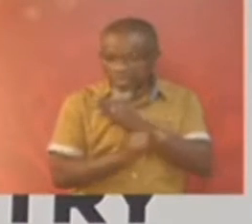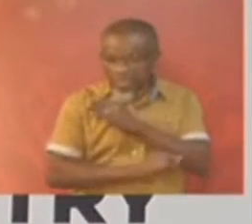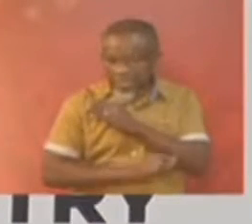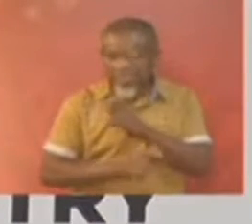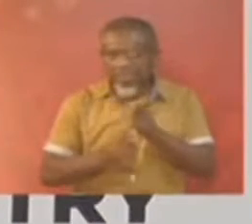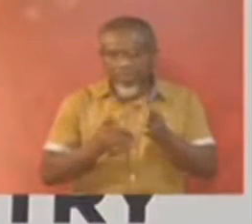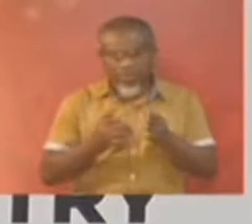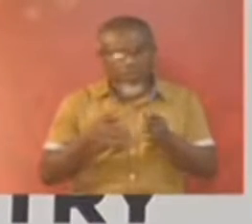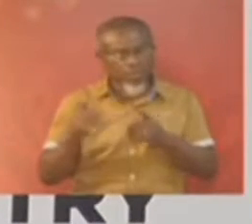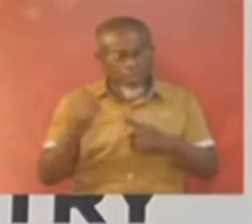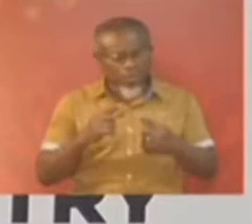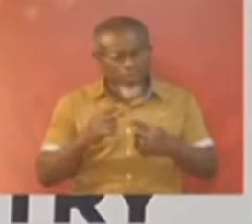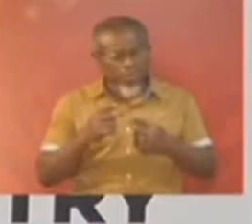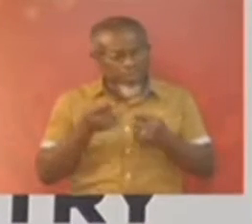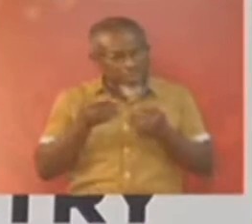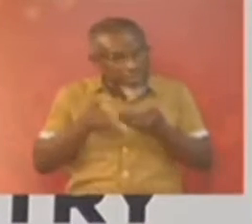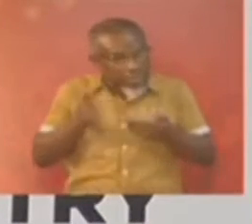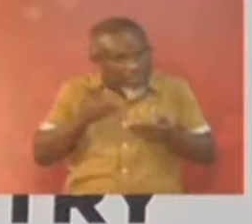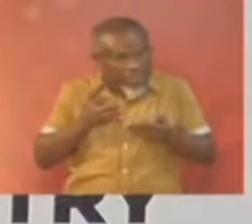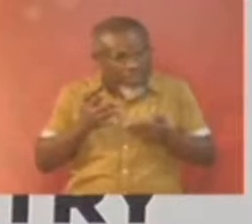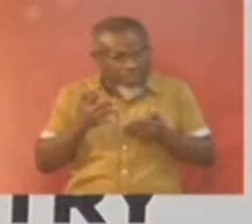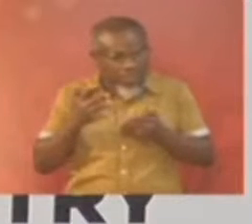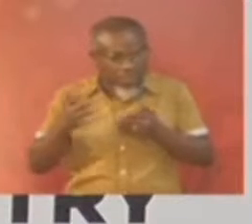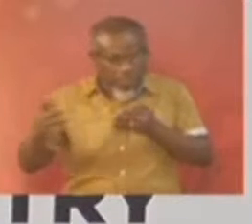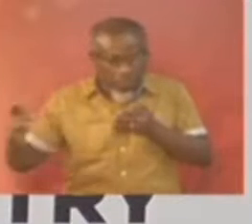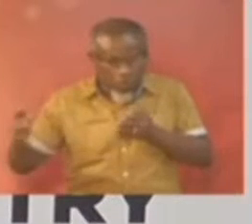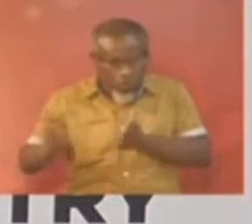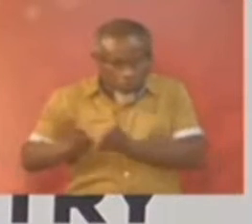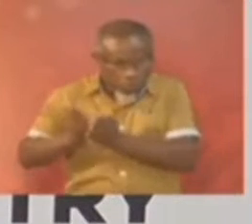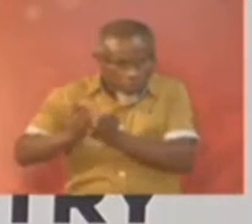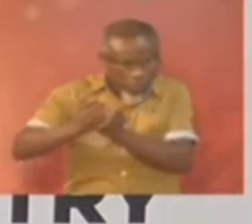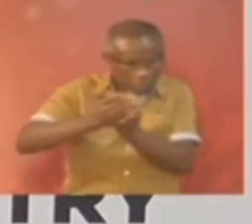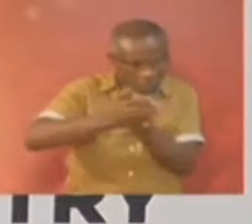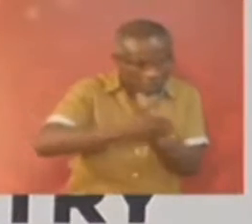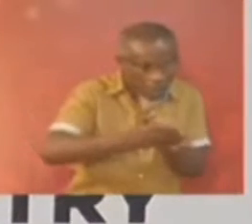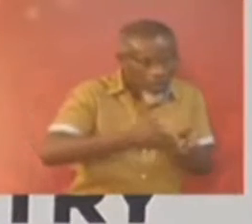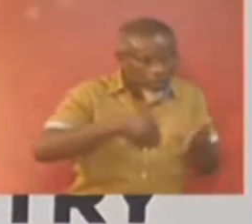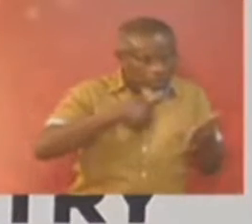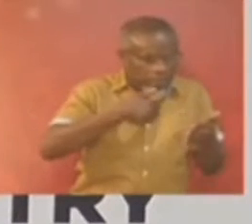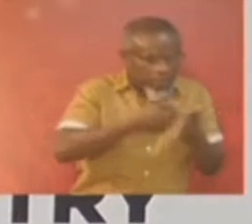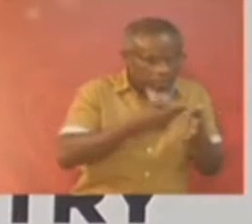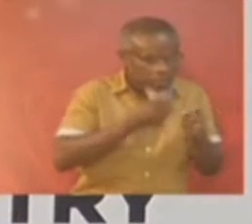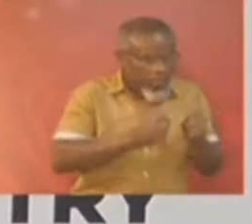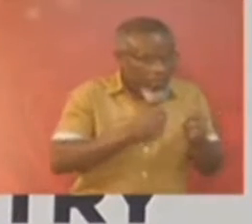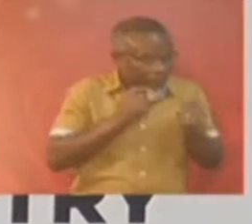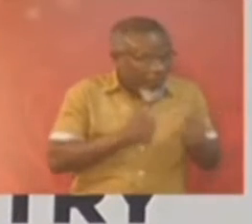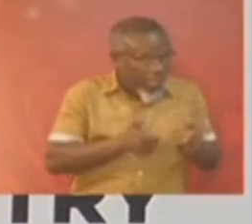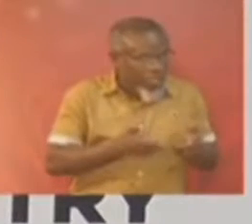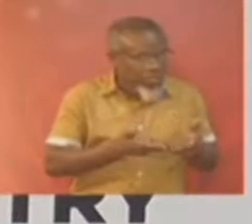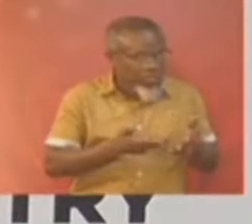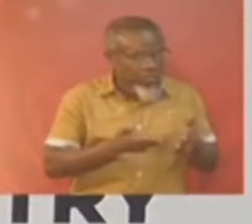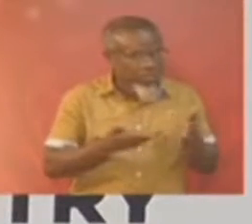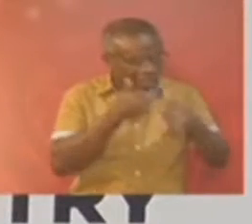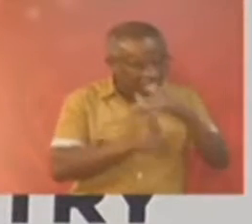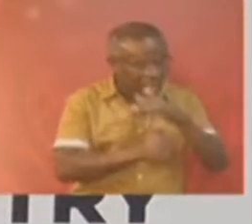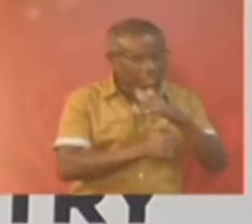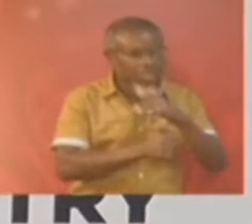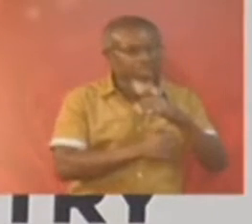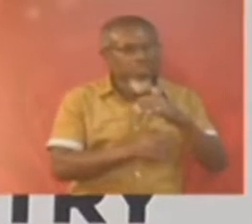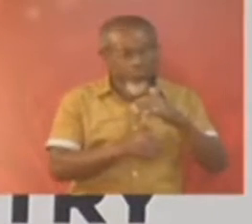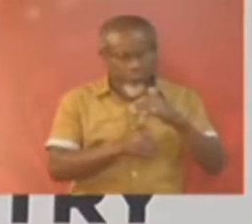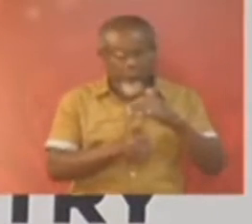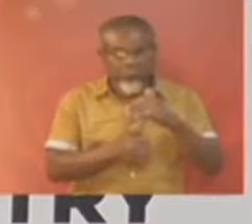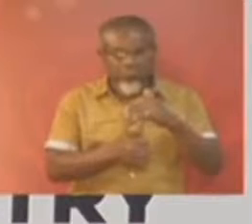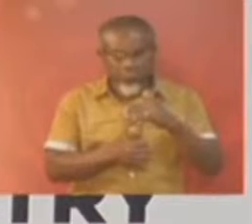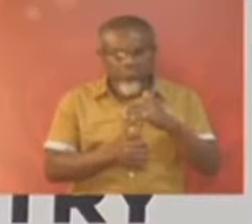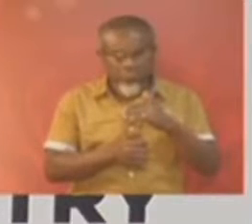come quickly between us and them. We see it happen with other CARICOM states, for example, Guyana, which shares a land border with those